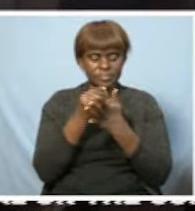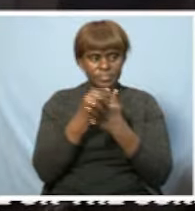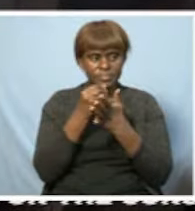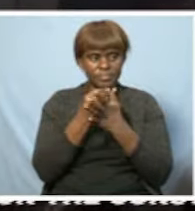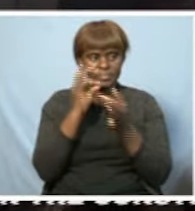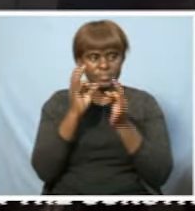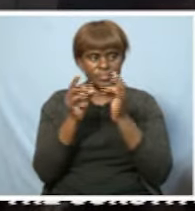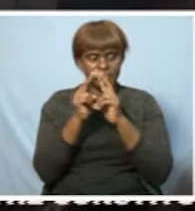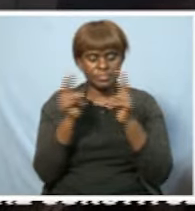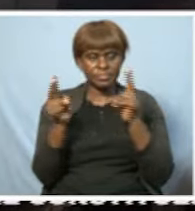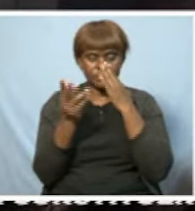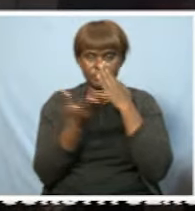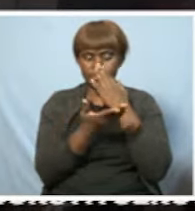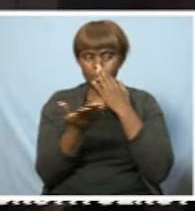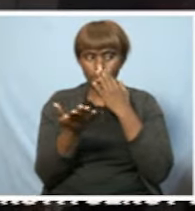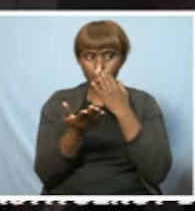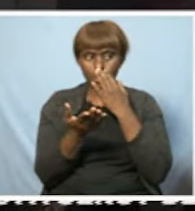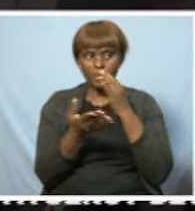so,